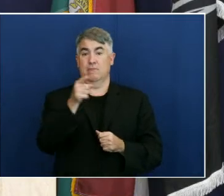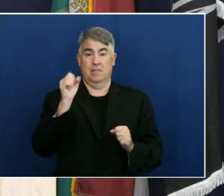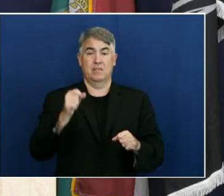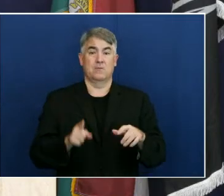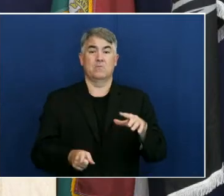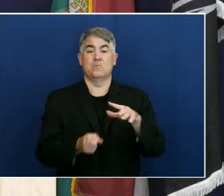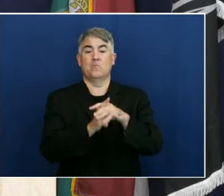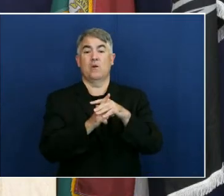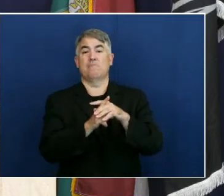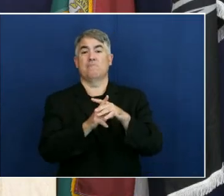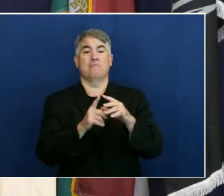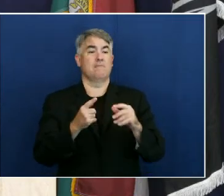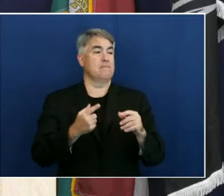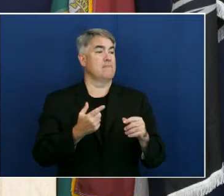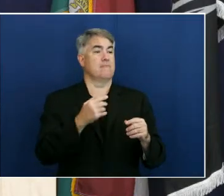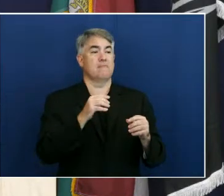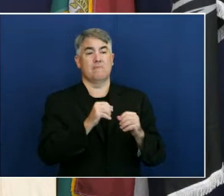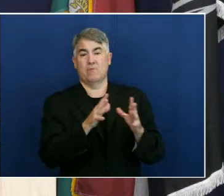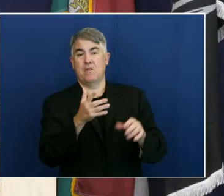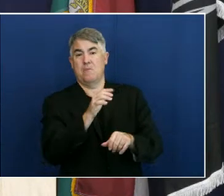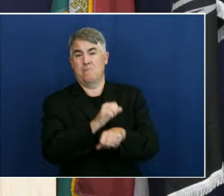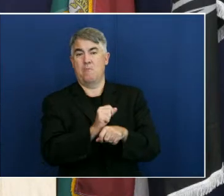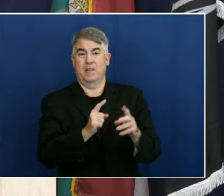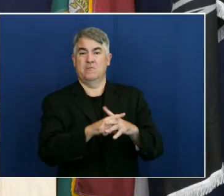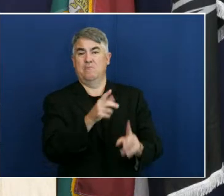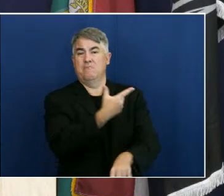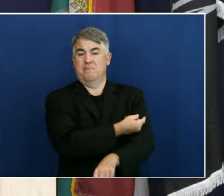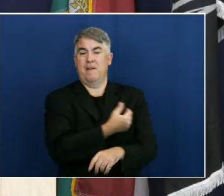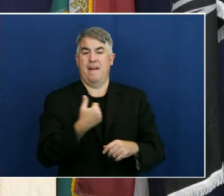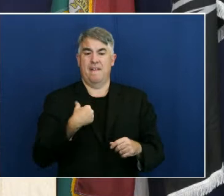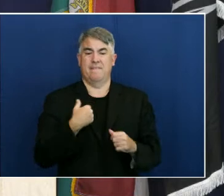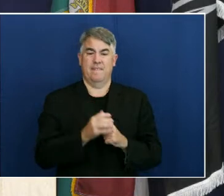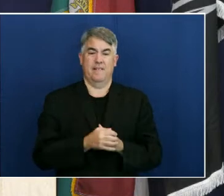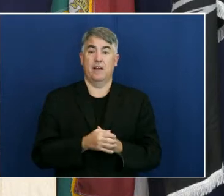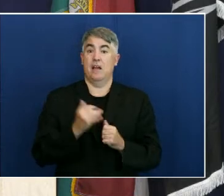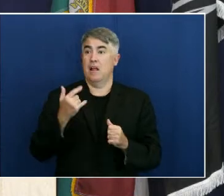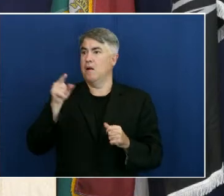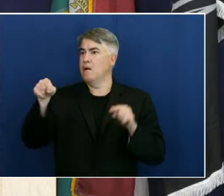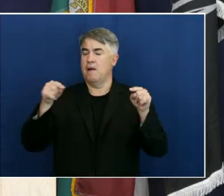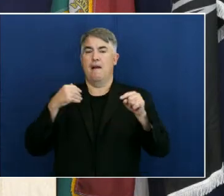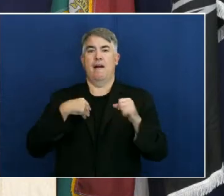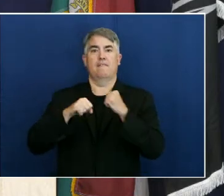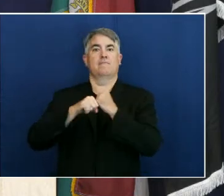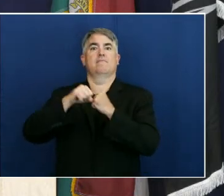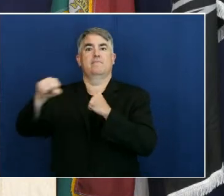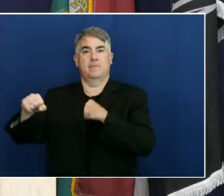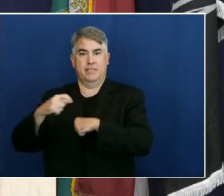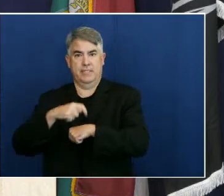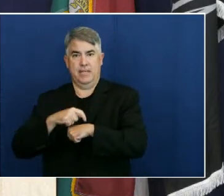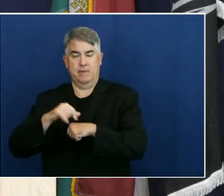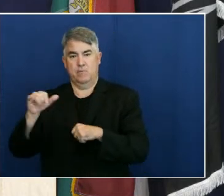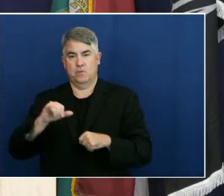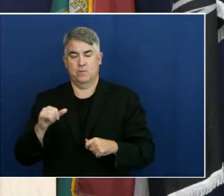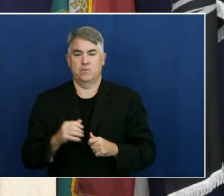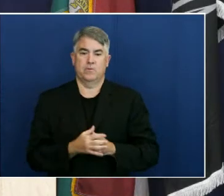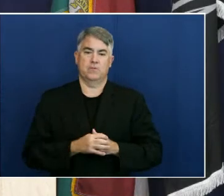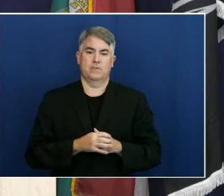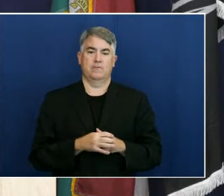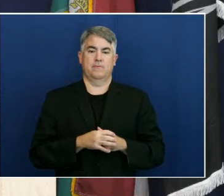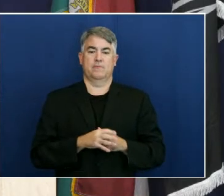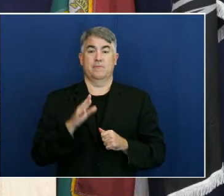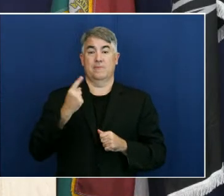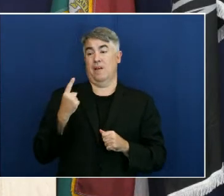that are expanding hours, and we are increasing our mobile sites. I'll share with you in a minute a few of those. But last week, we launched a